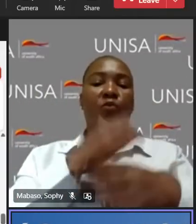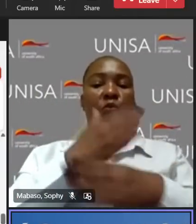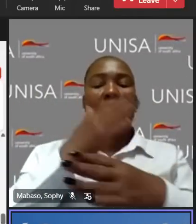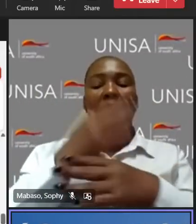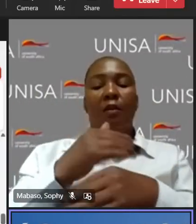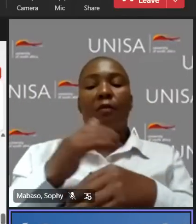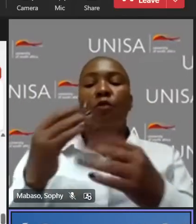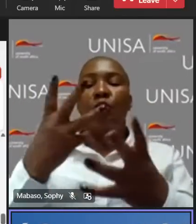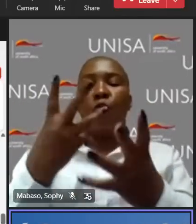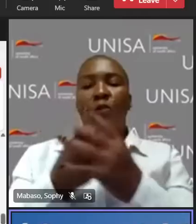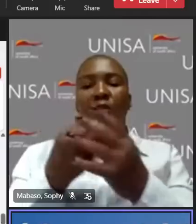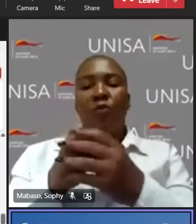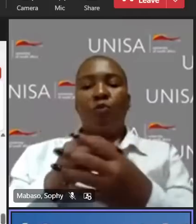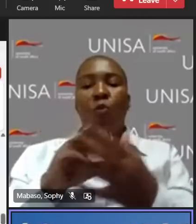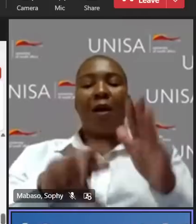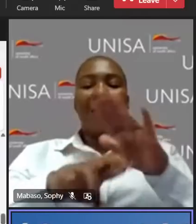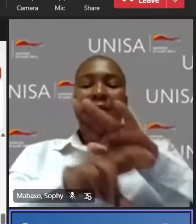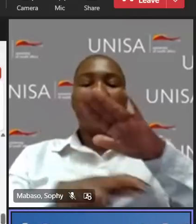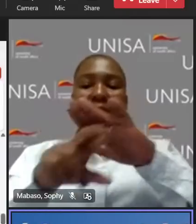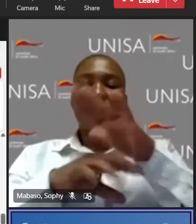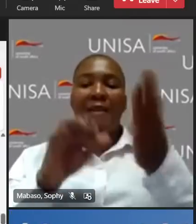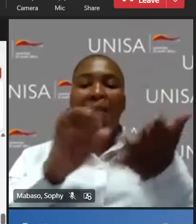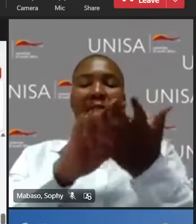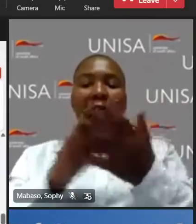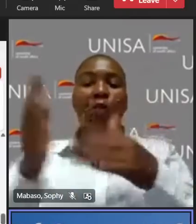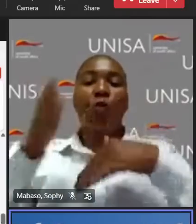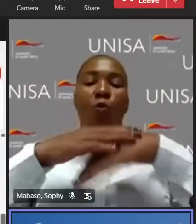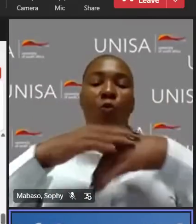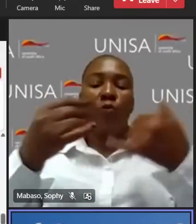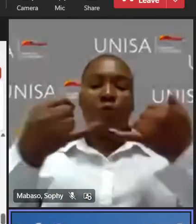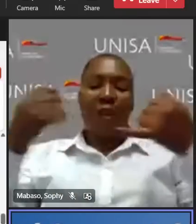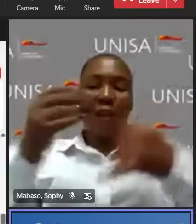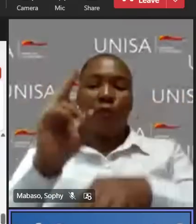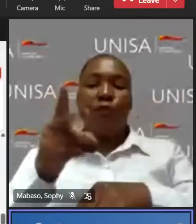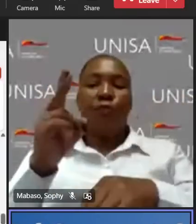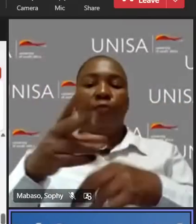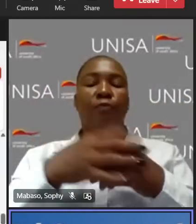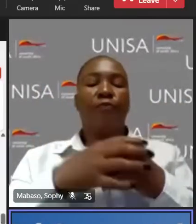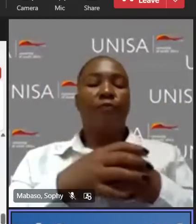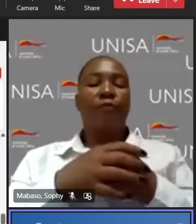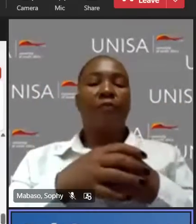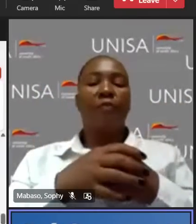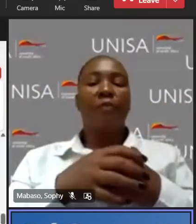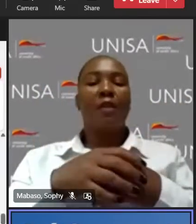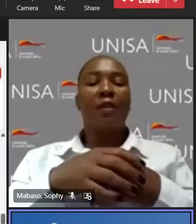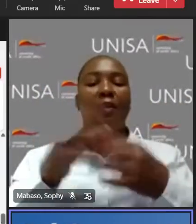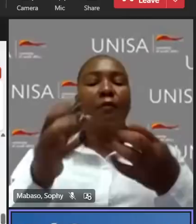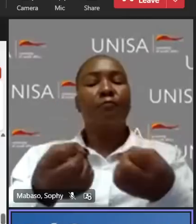regional centers, but also online. Then